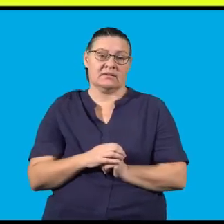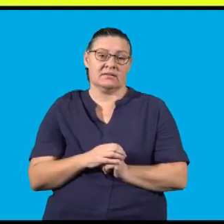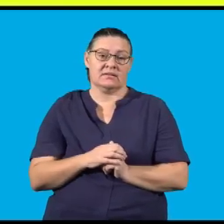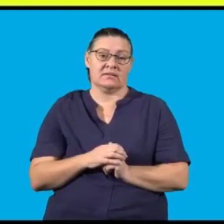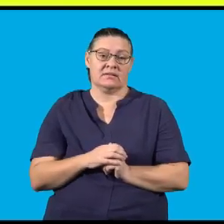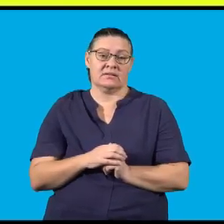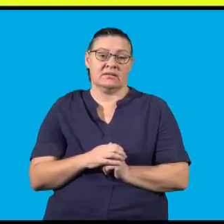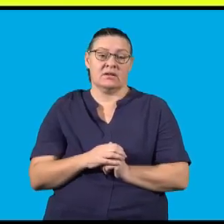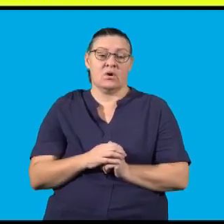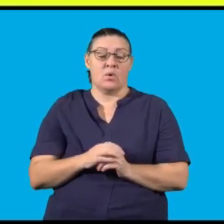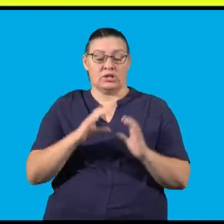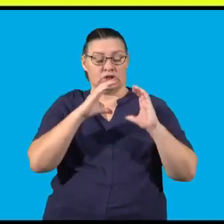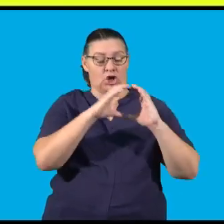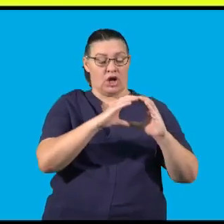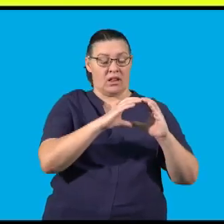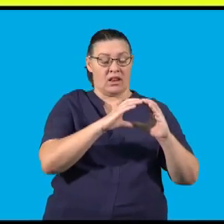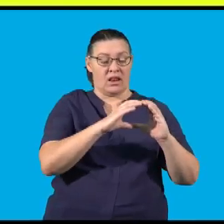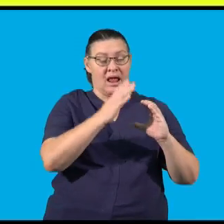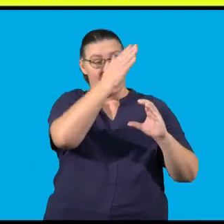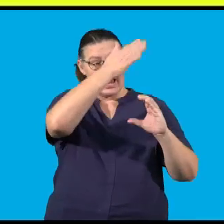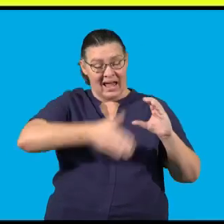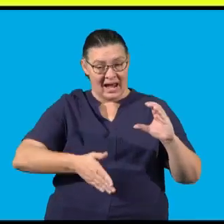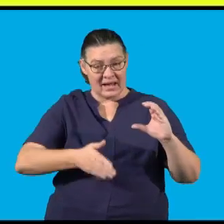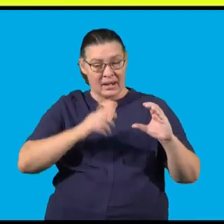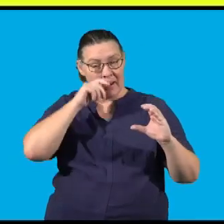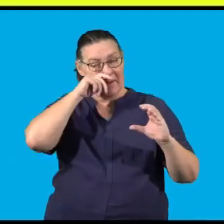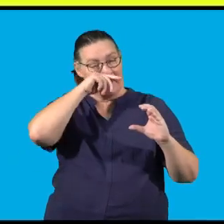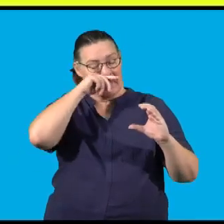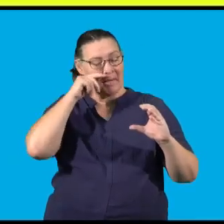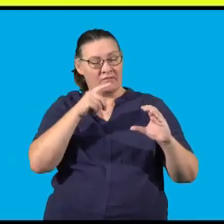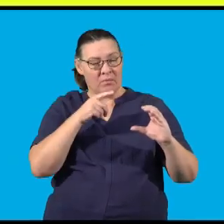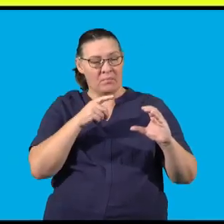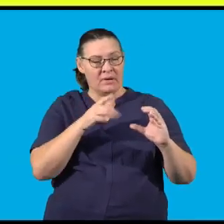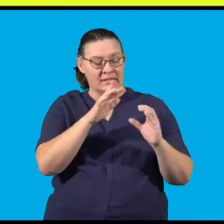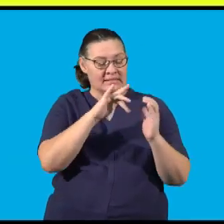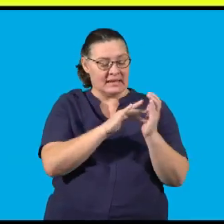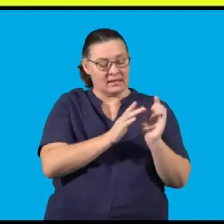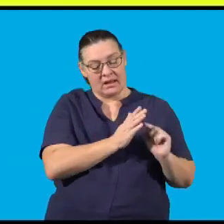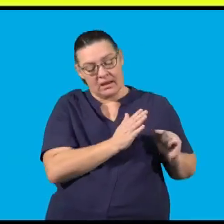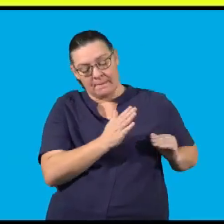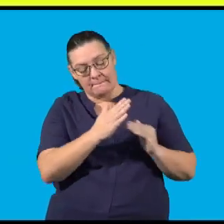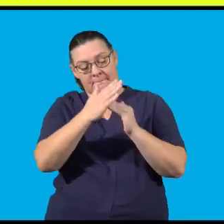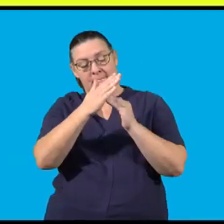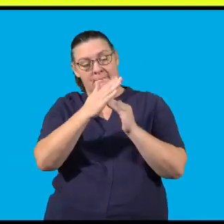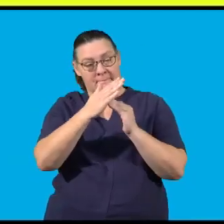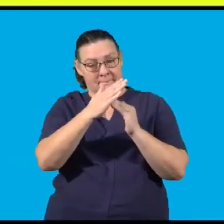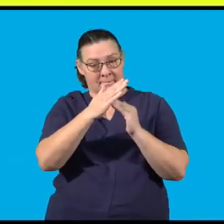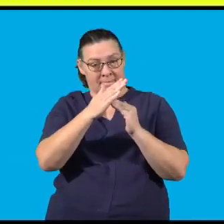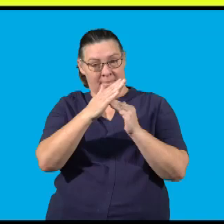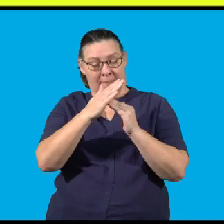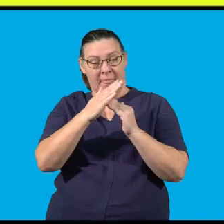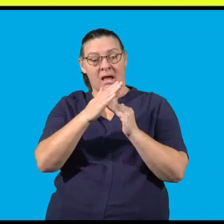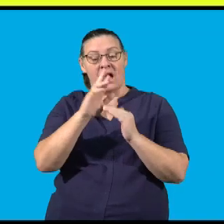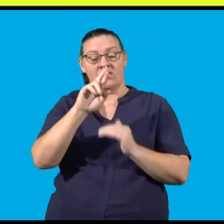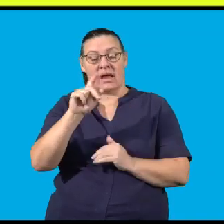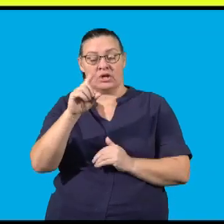circle and a tangent meet and the line drawn from the center of the circle meets the tangent,